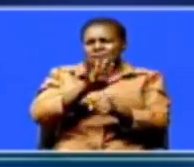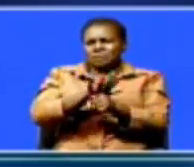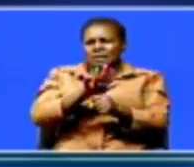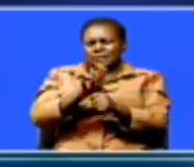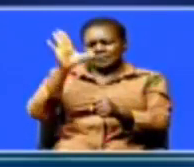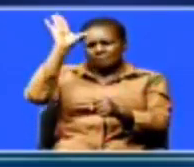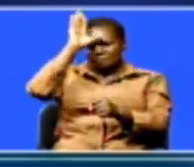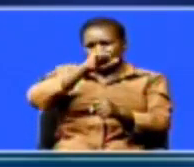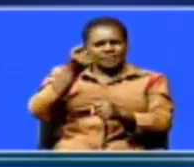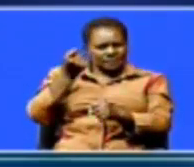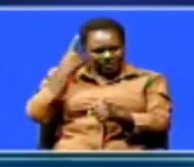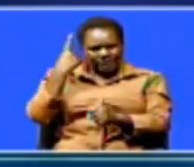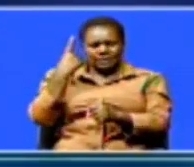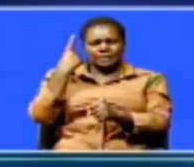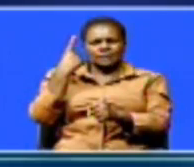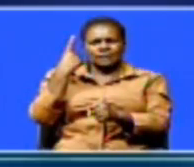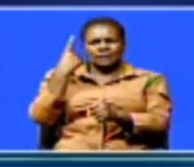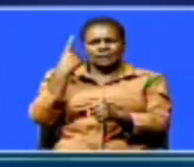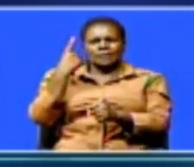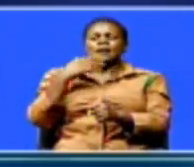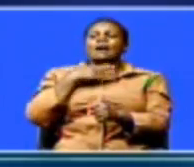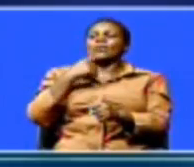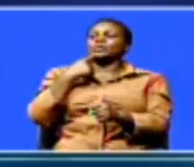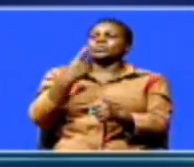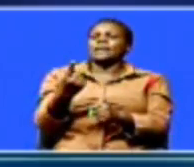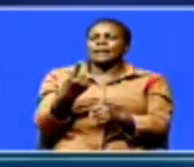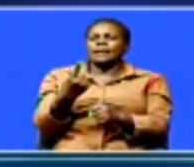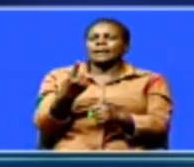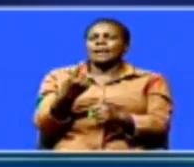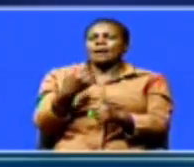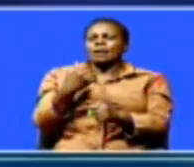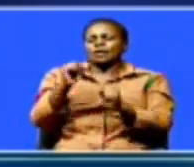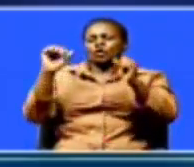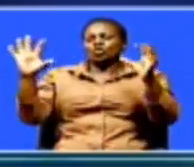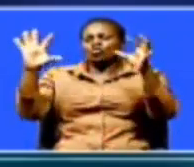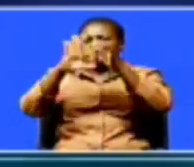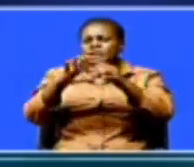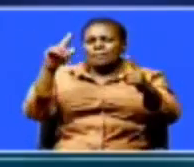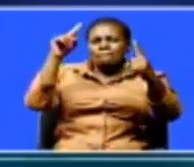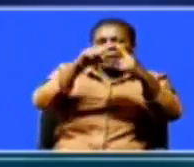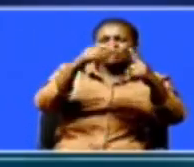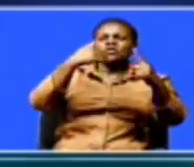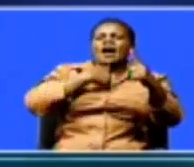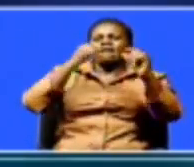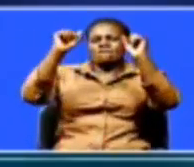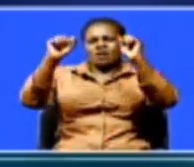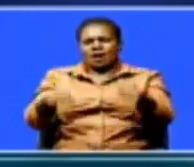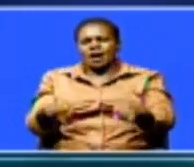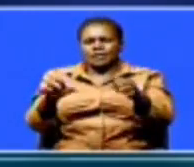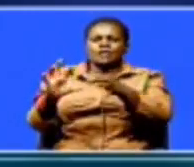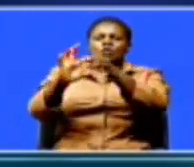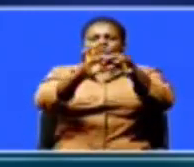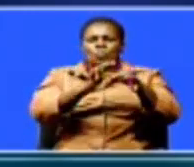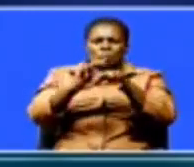there's a lot of misrepresentation on some of these things. And what I'd like to say is that we can have unity of purpose. We can have cooperation on